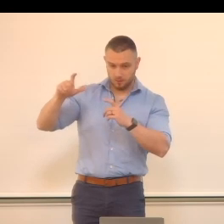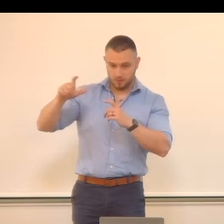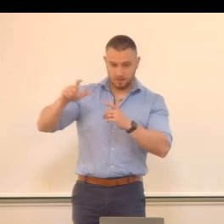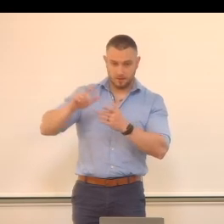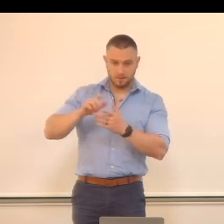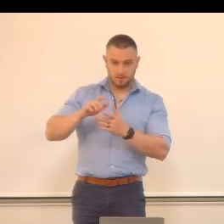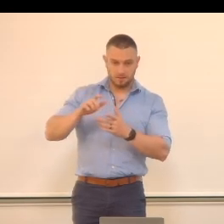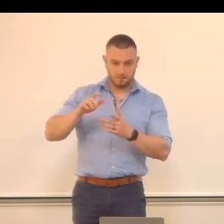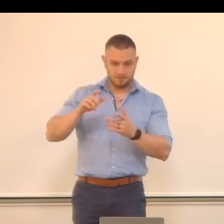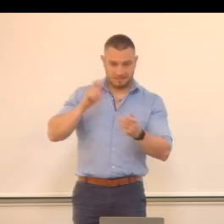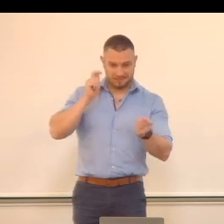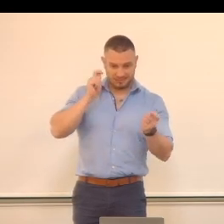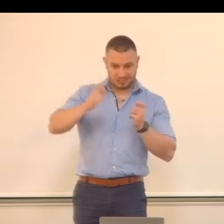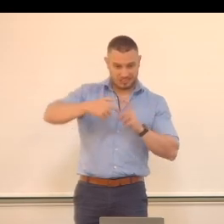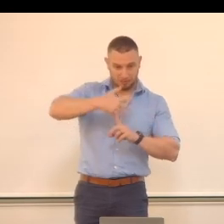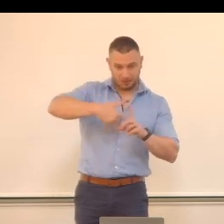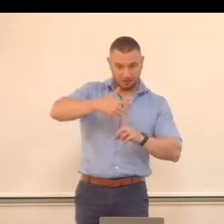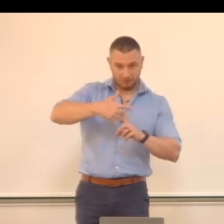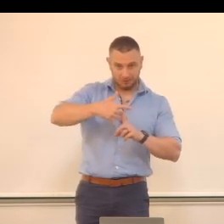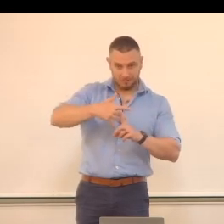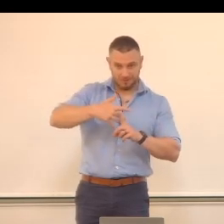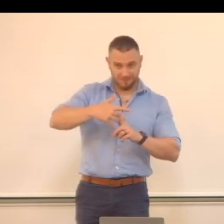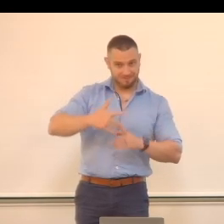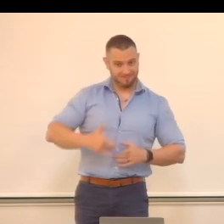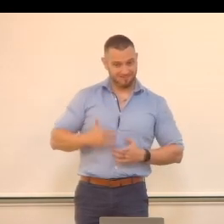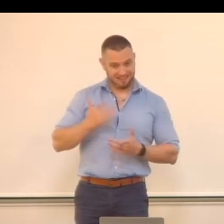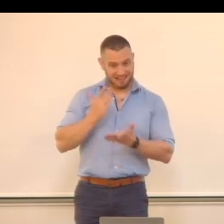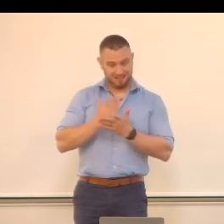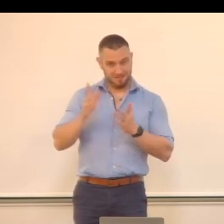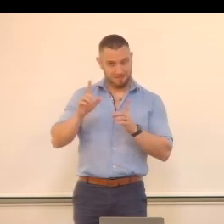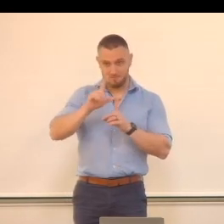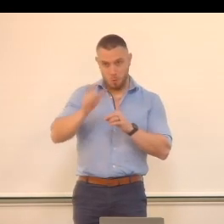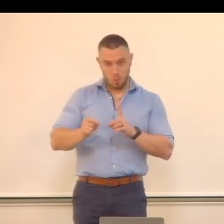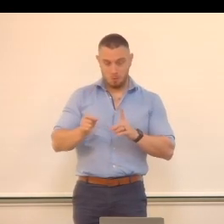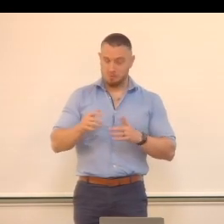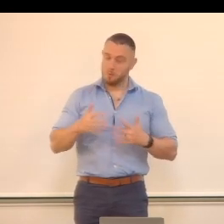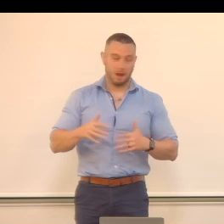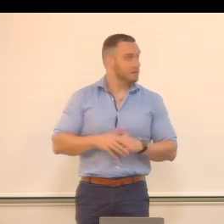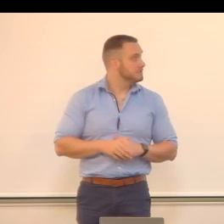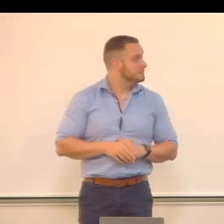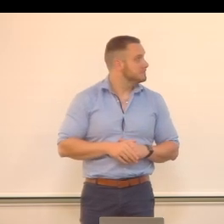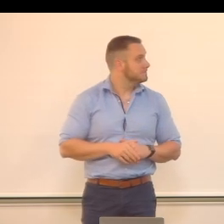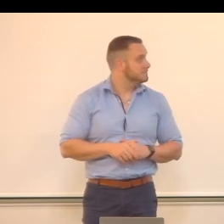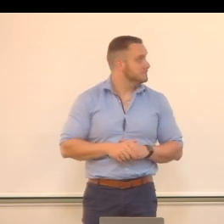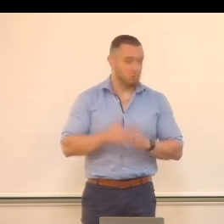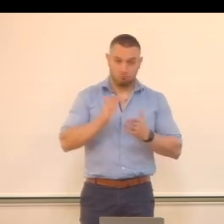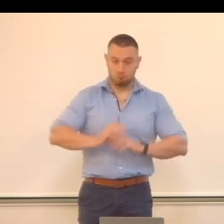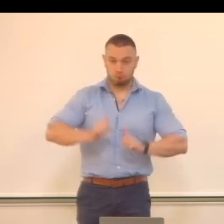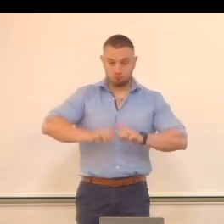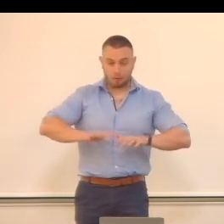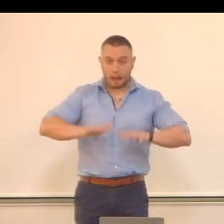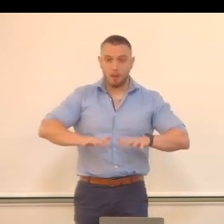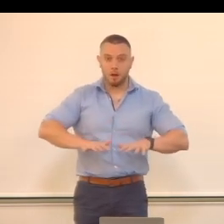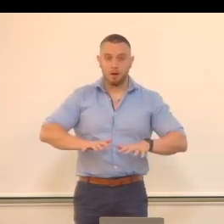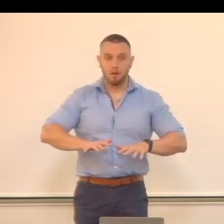background, put black, and suddenly it looks like you're on the moon. So it's a really good analog for